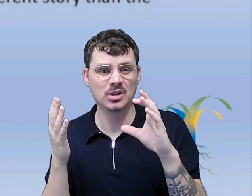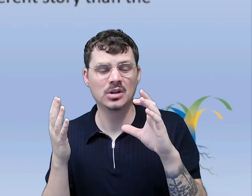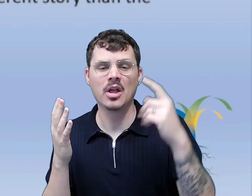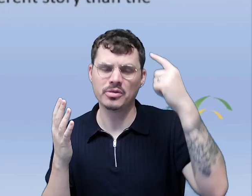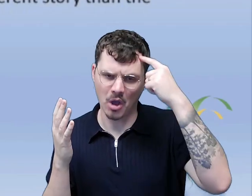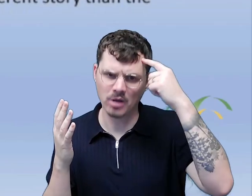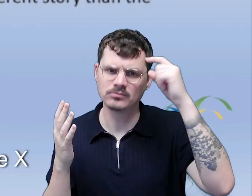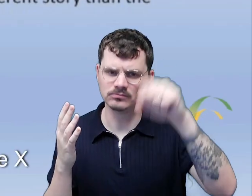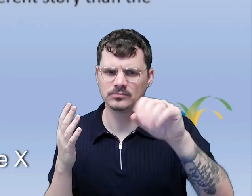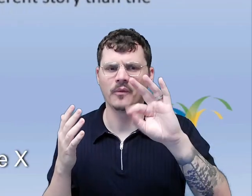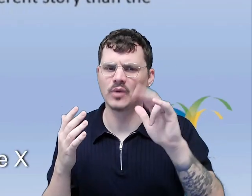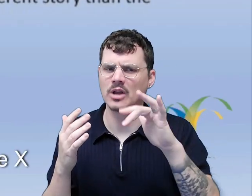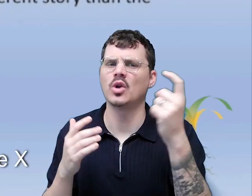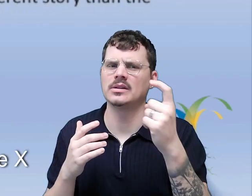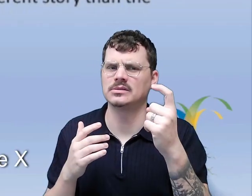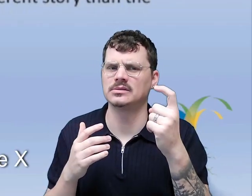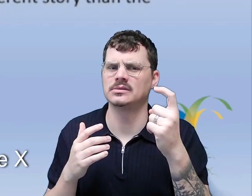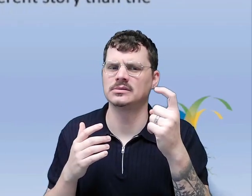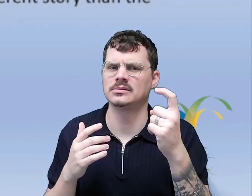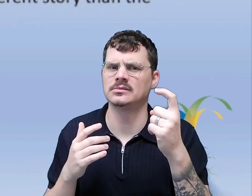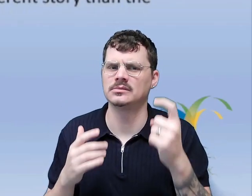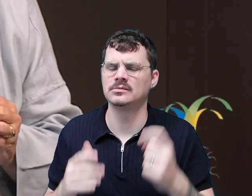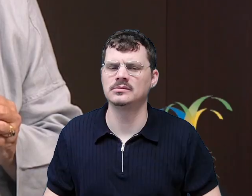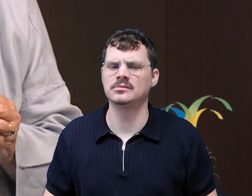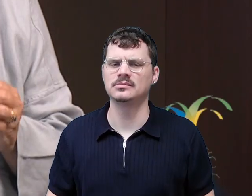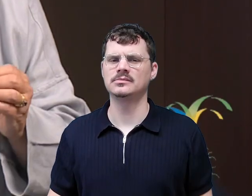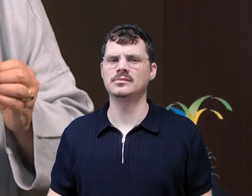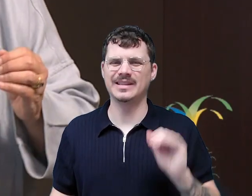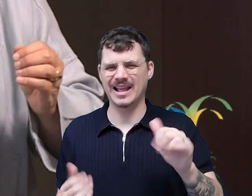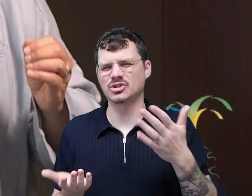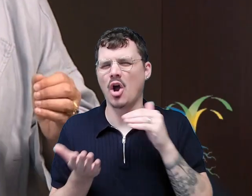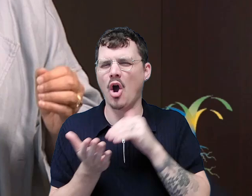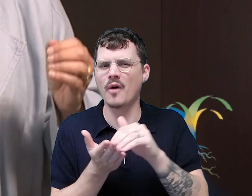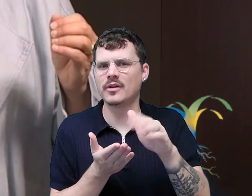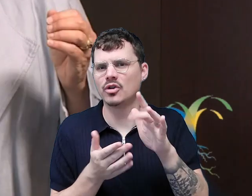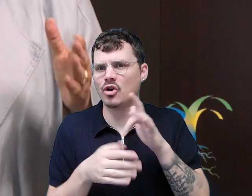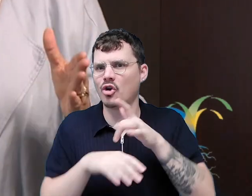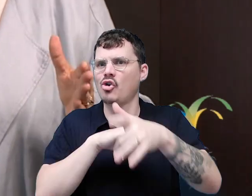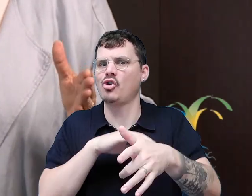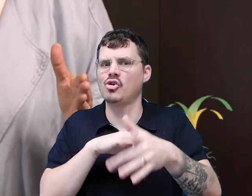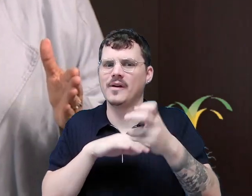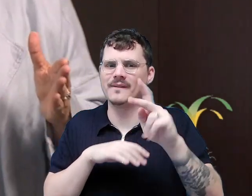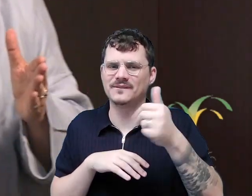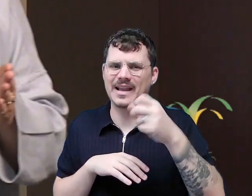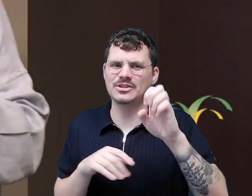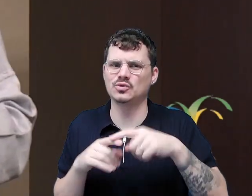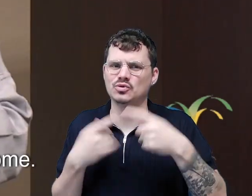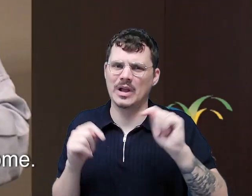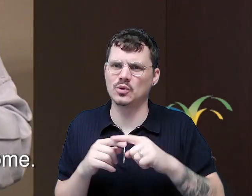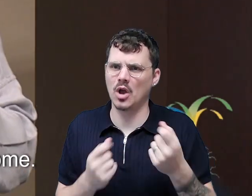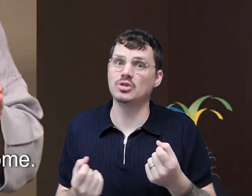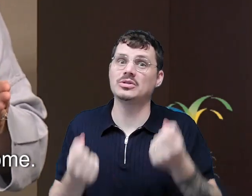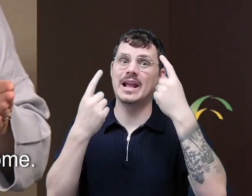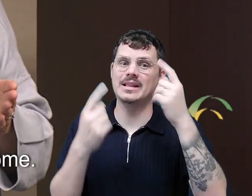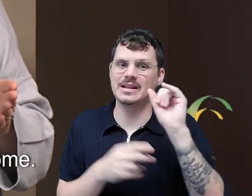people was thought to be part of Fragile X syndrome. And that is often the early phase of